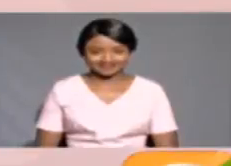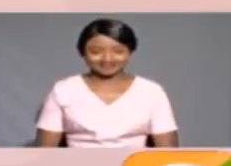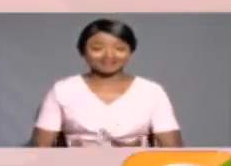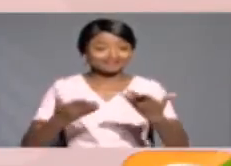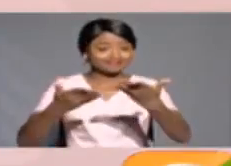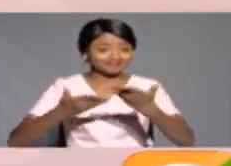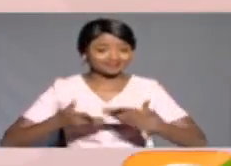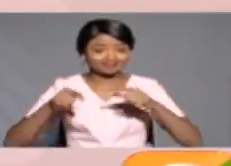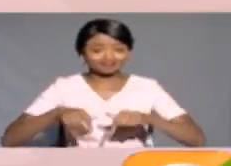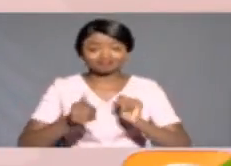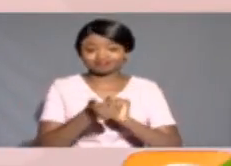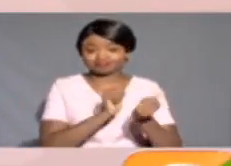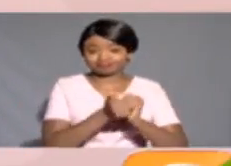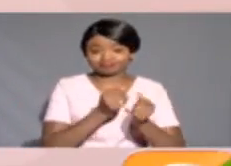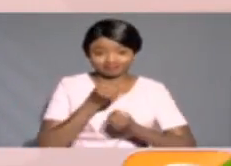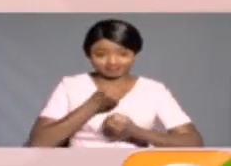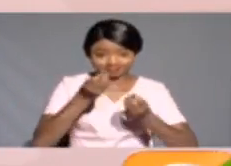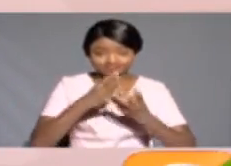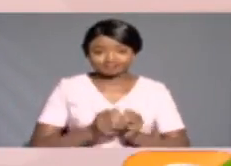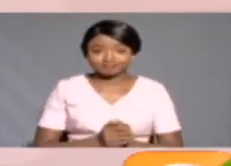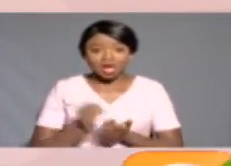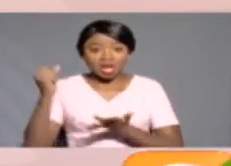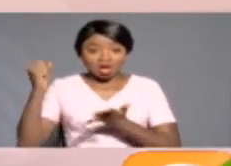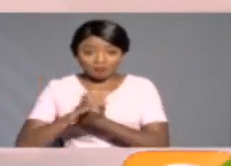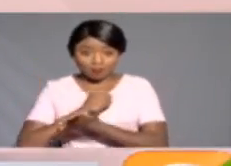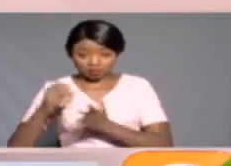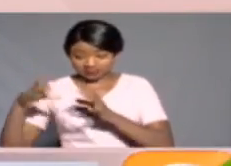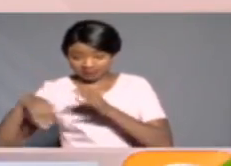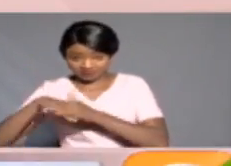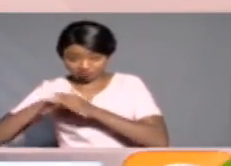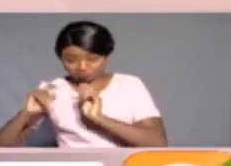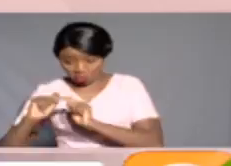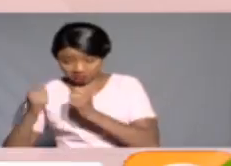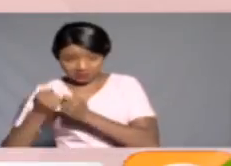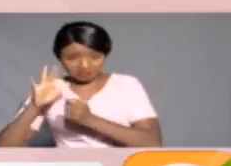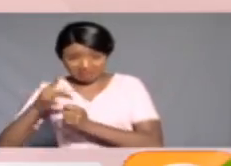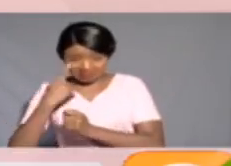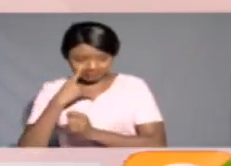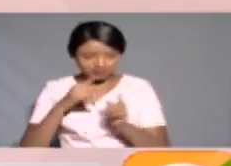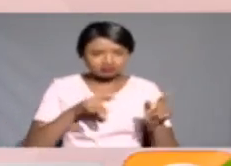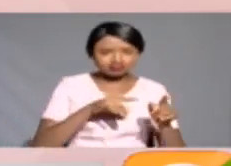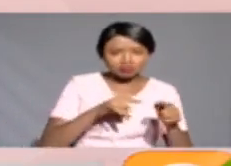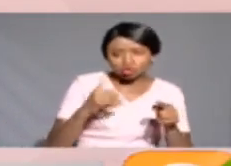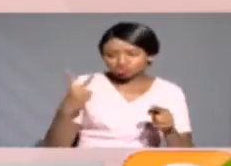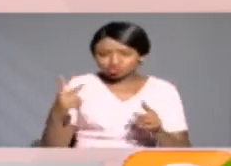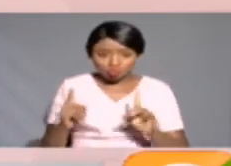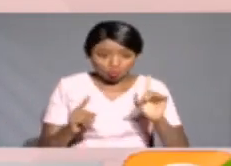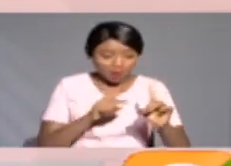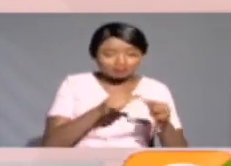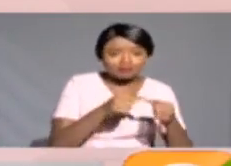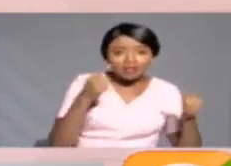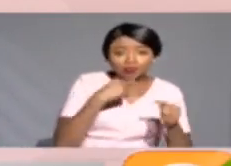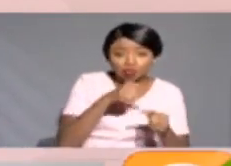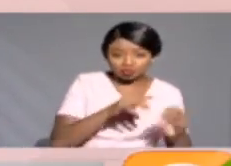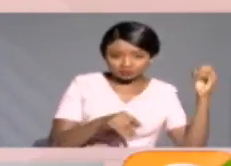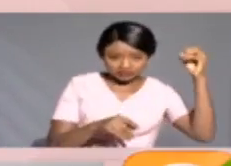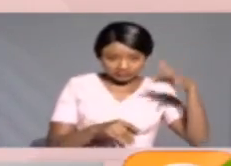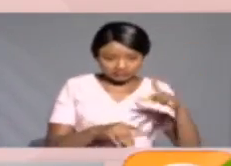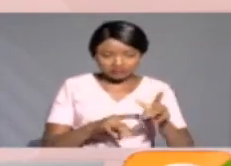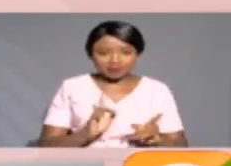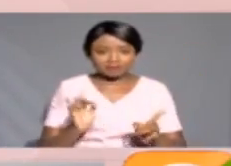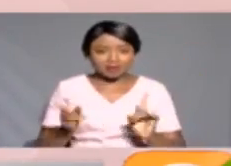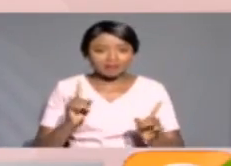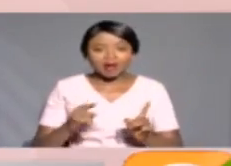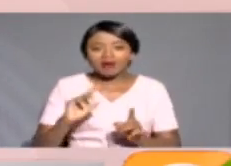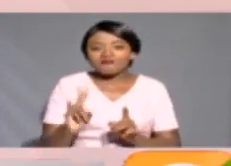Welcome back. Let's talk sports. And Posta Rangers saw off a hard-fighting Nairobi Stima 2-1 in a Kenya Premier playoff